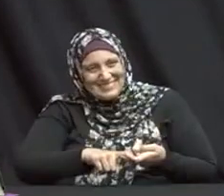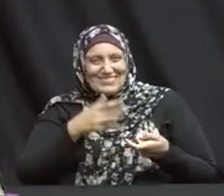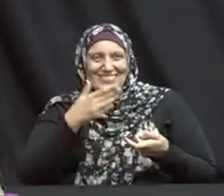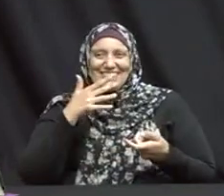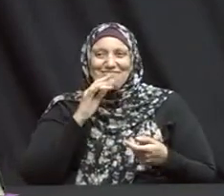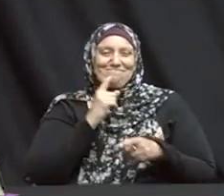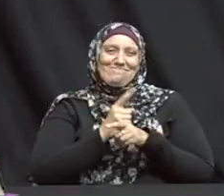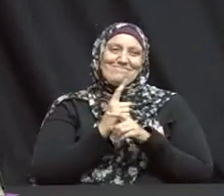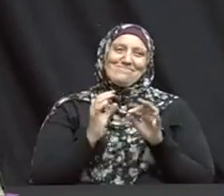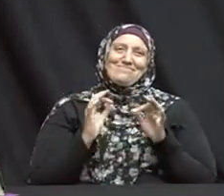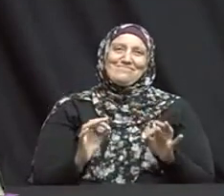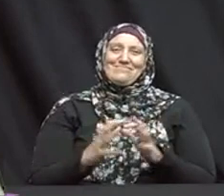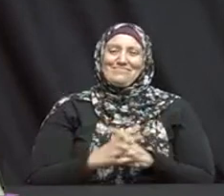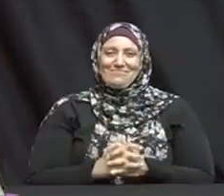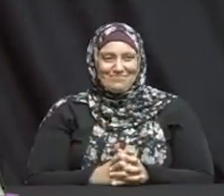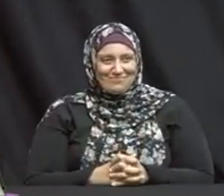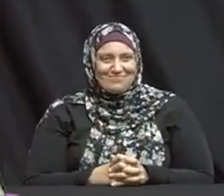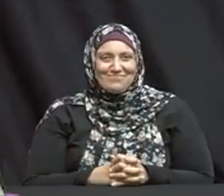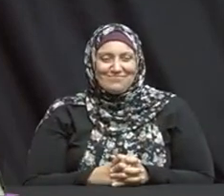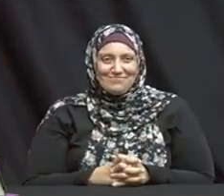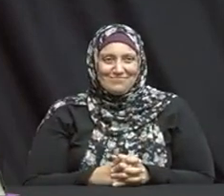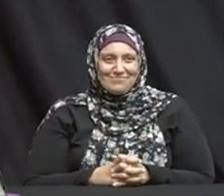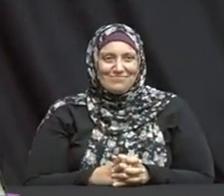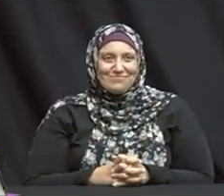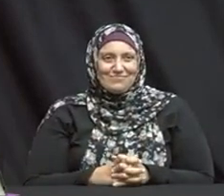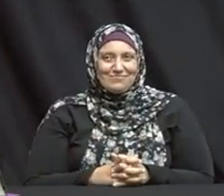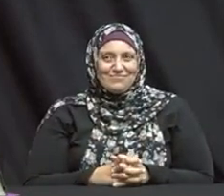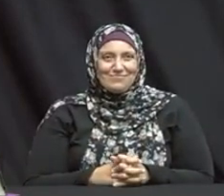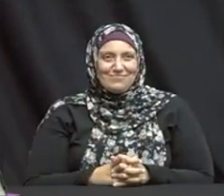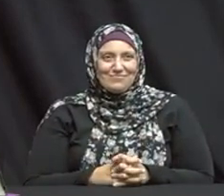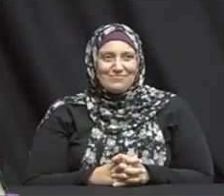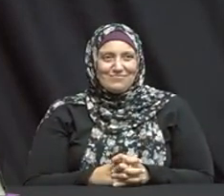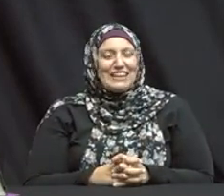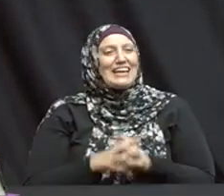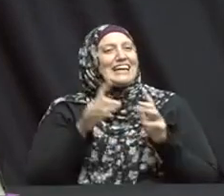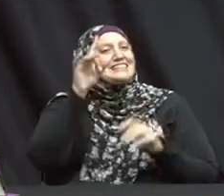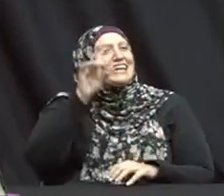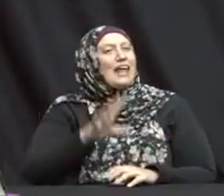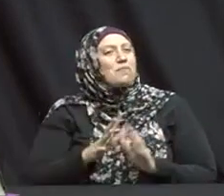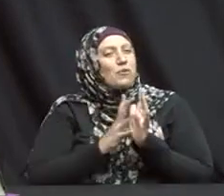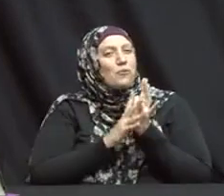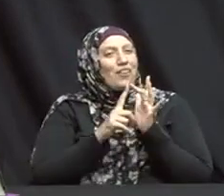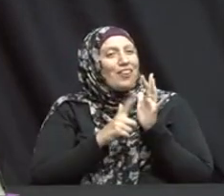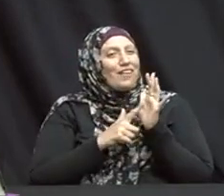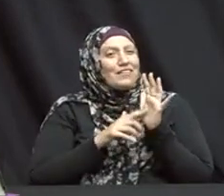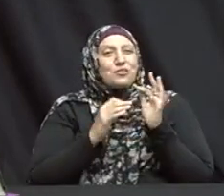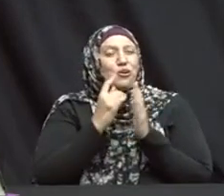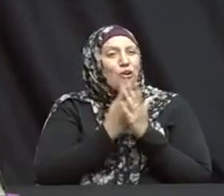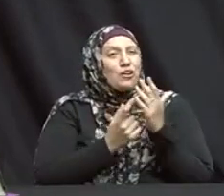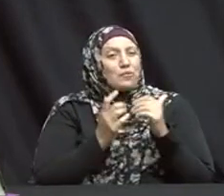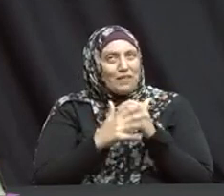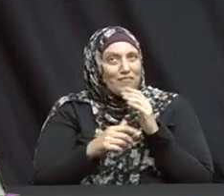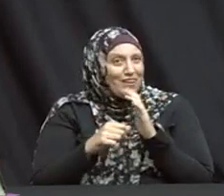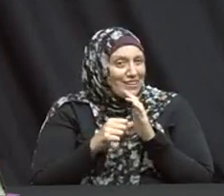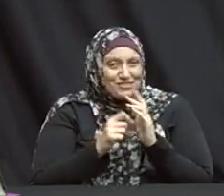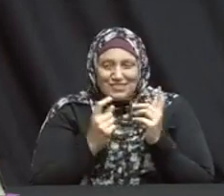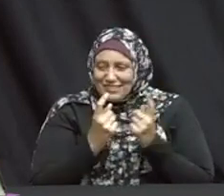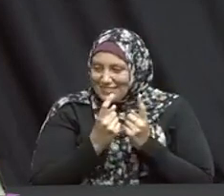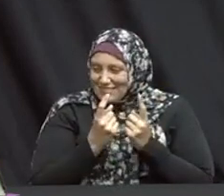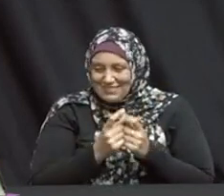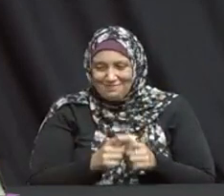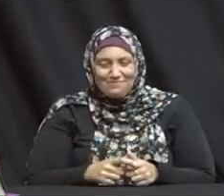mentioning? Yes, the last point was that will, an Islamic will, is not just about the financial side of my